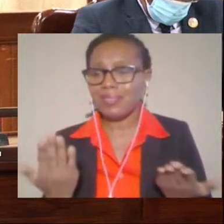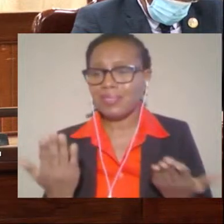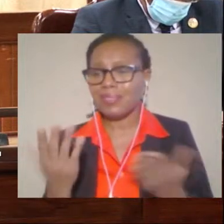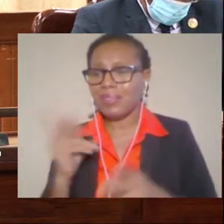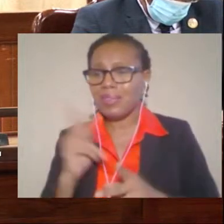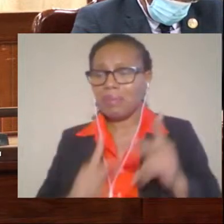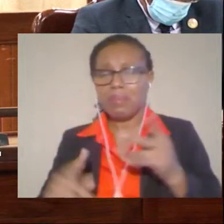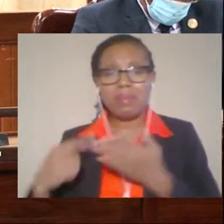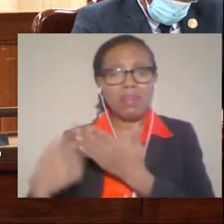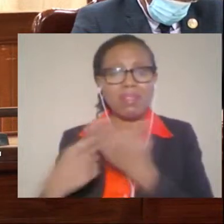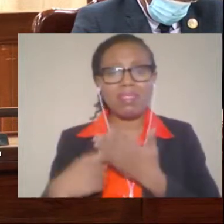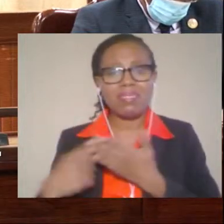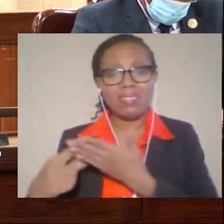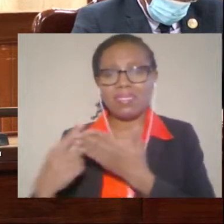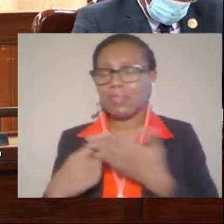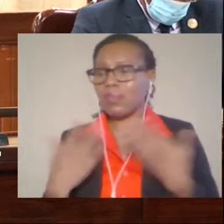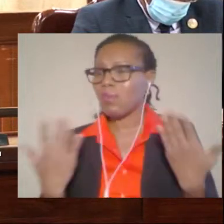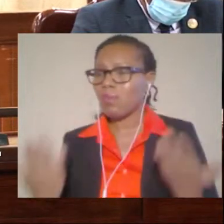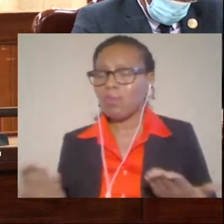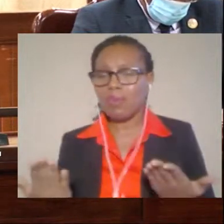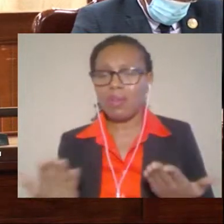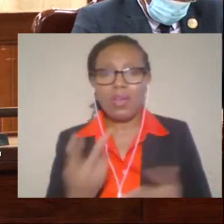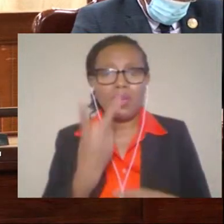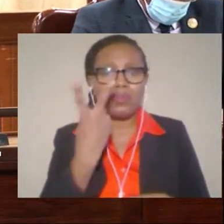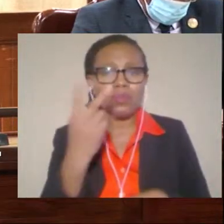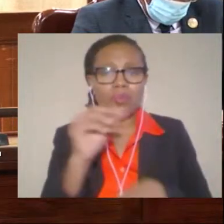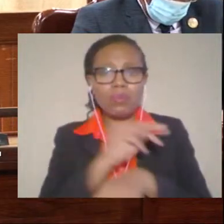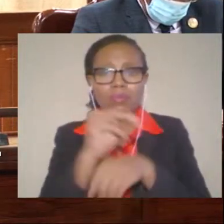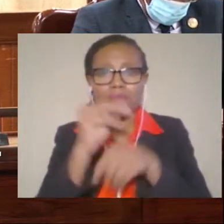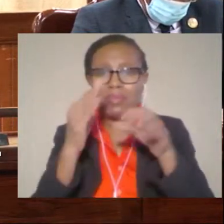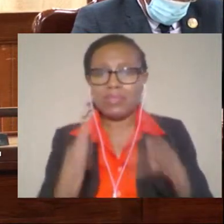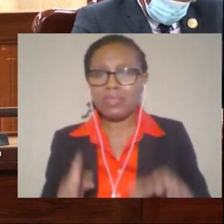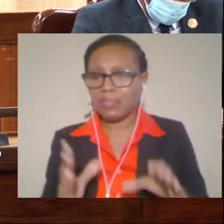the need for two ministers of agriculture